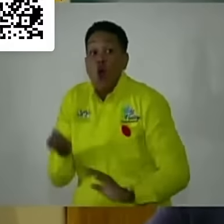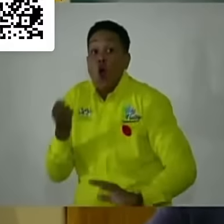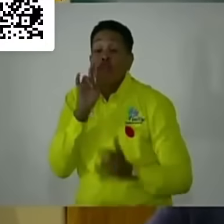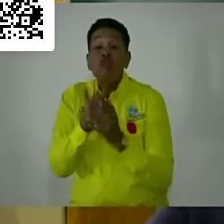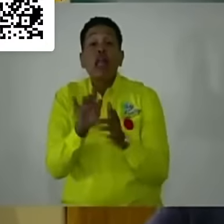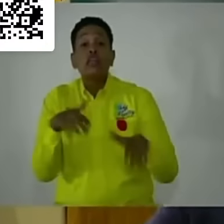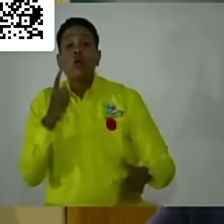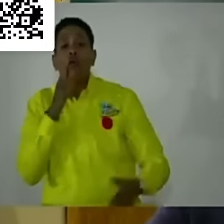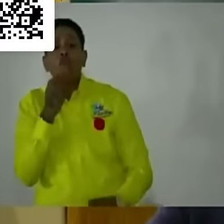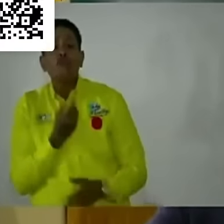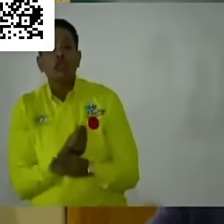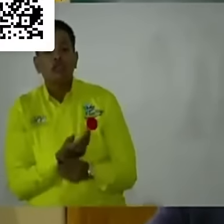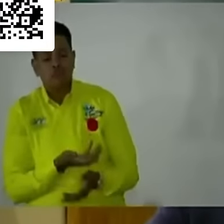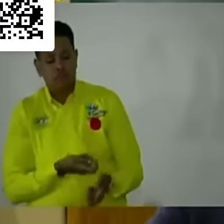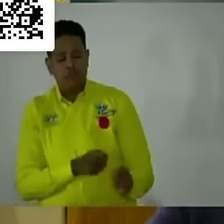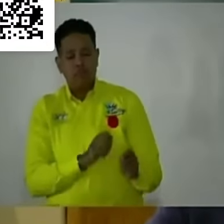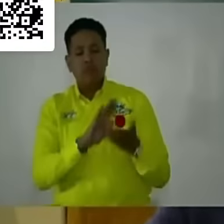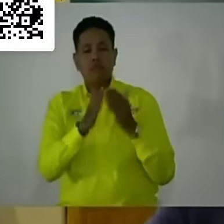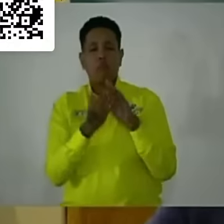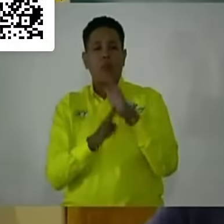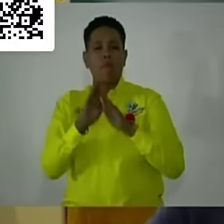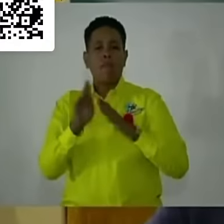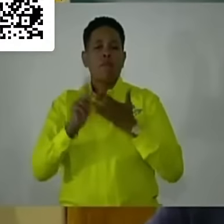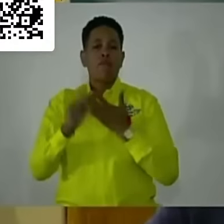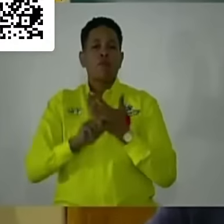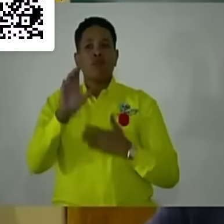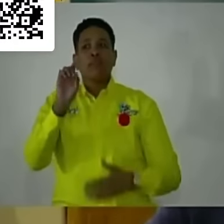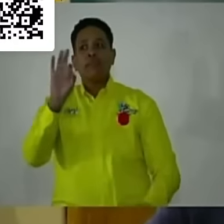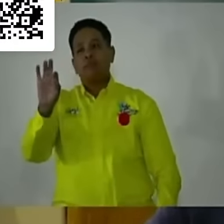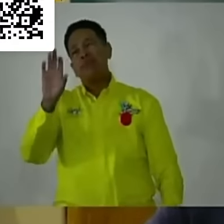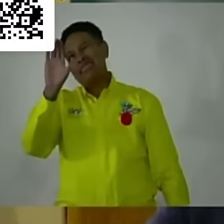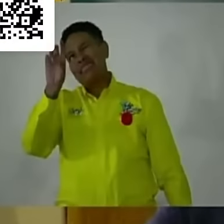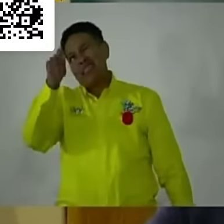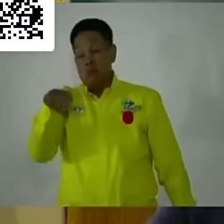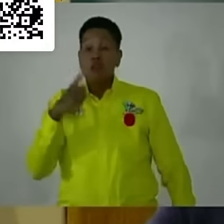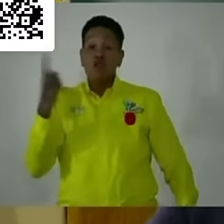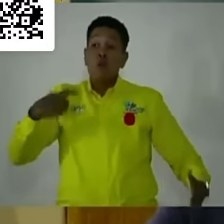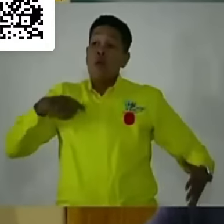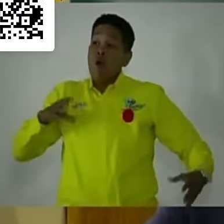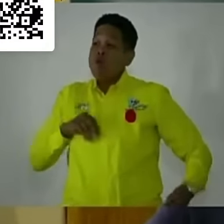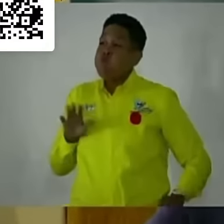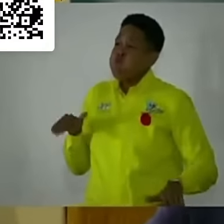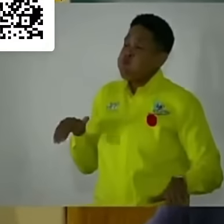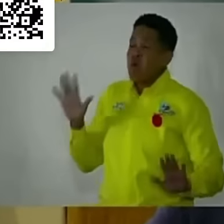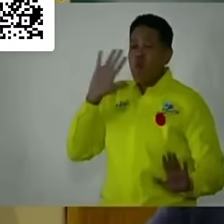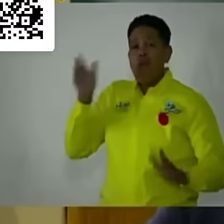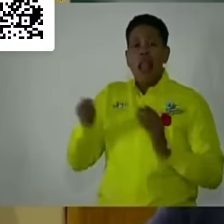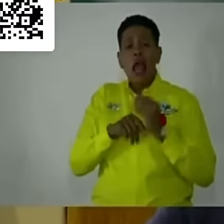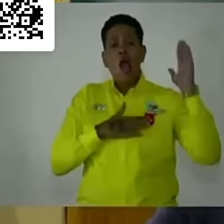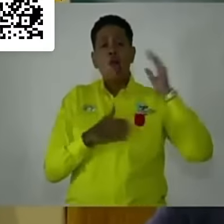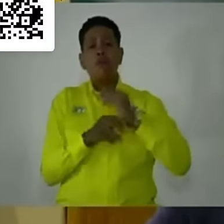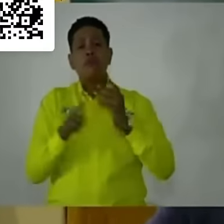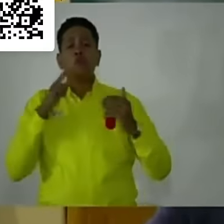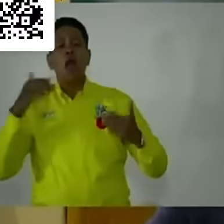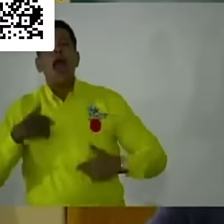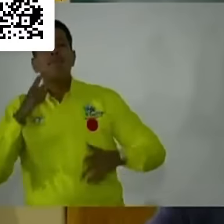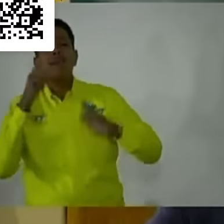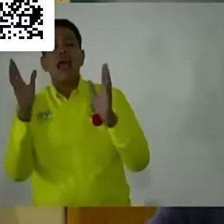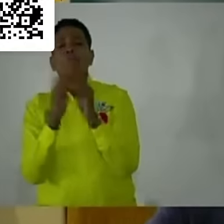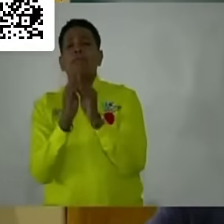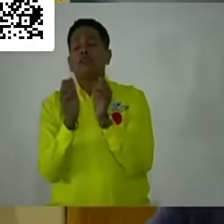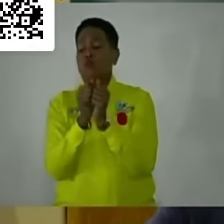to the Bauxite Community Development Program, is something that I will take on board. And I will also commit to having a meeting